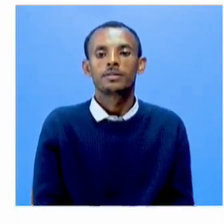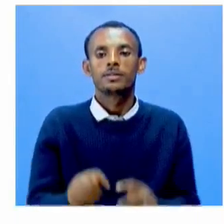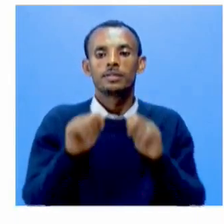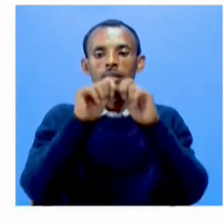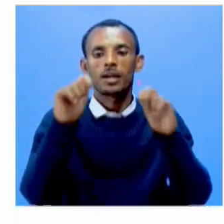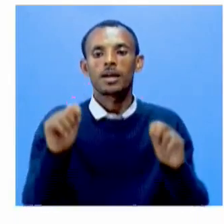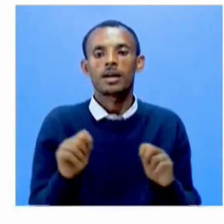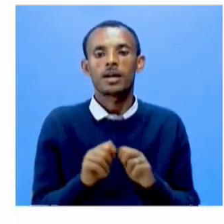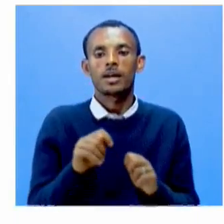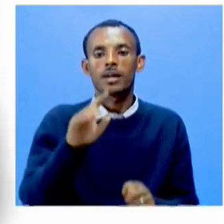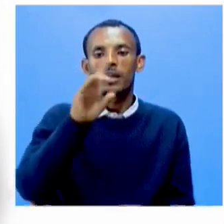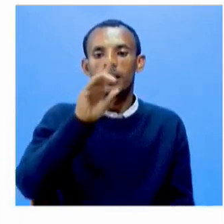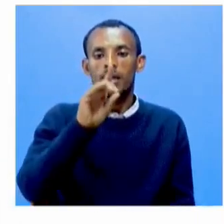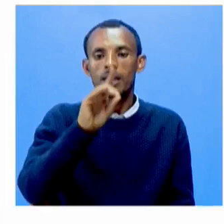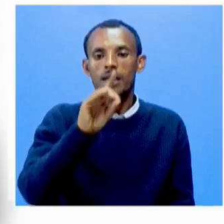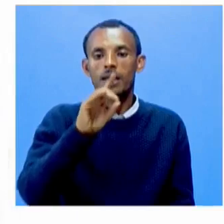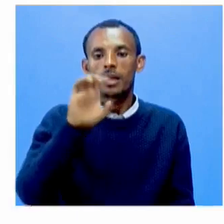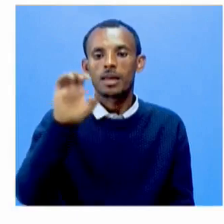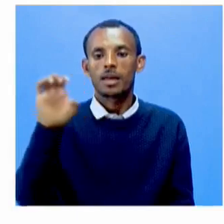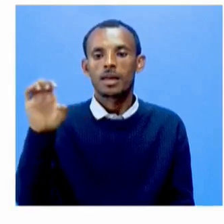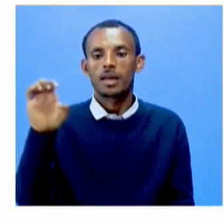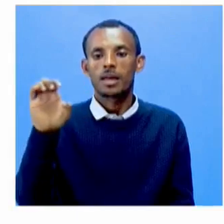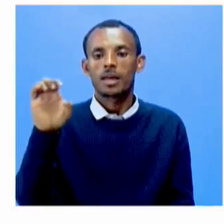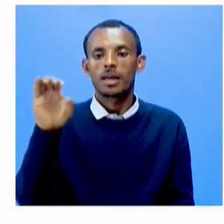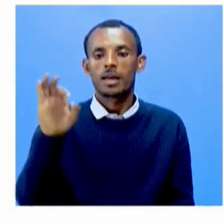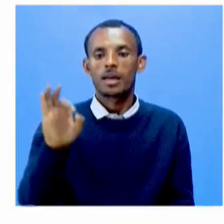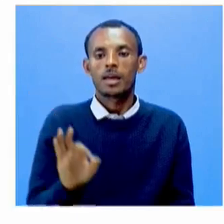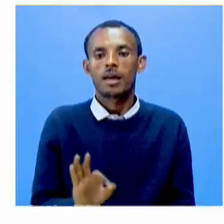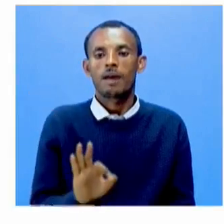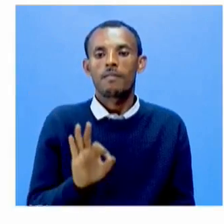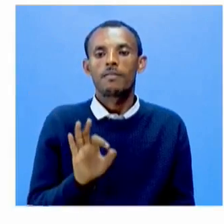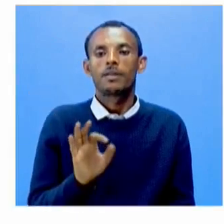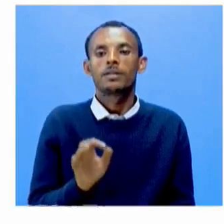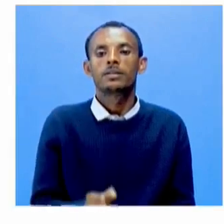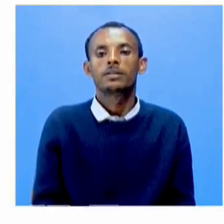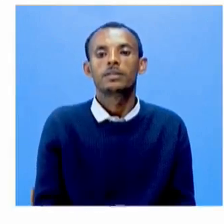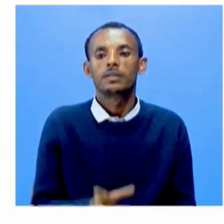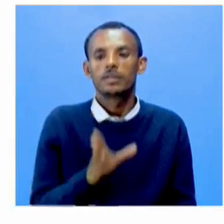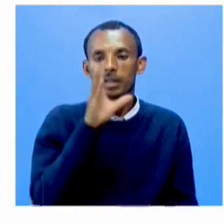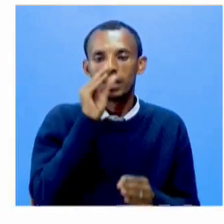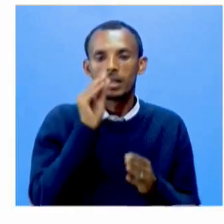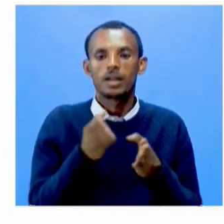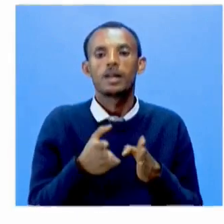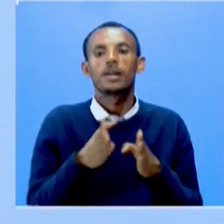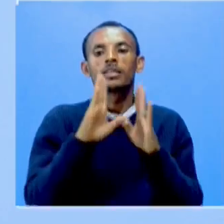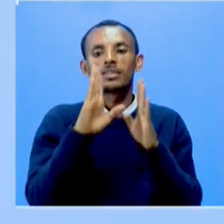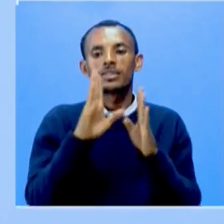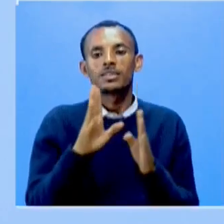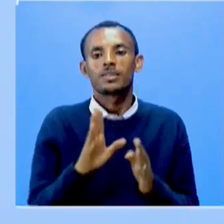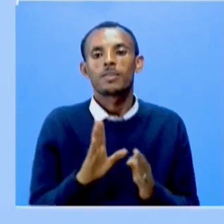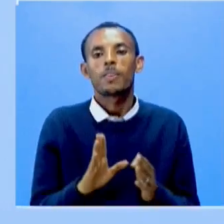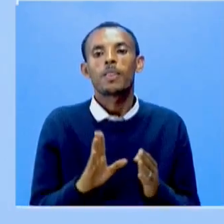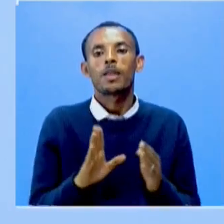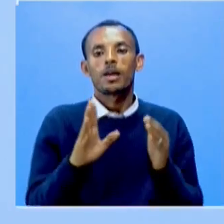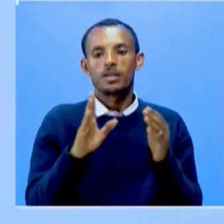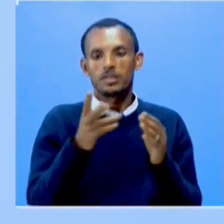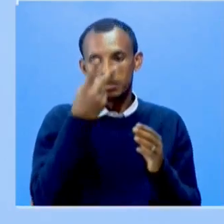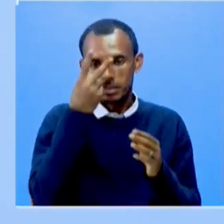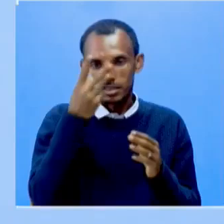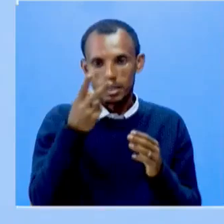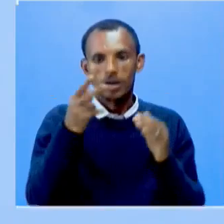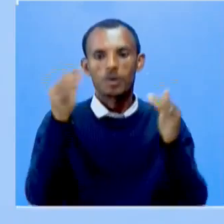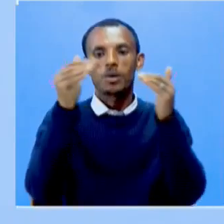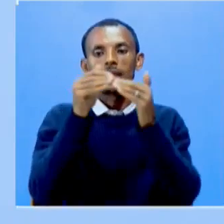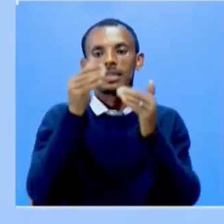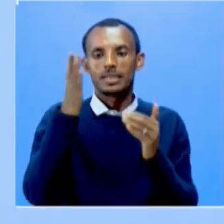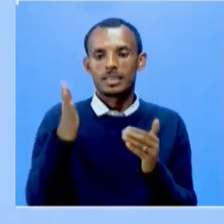triangle D, E, F, and let's mark congruent sides of